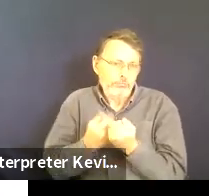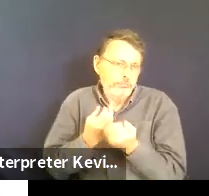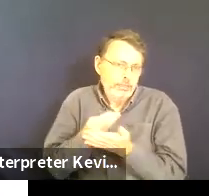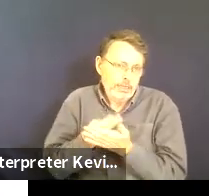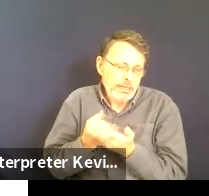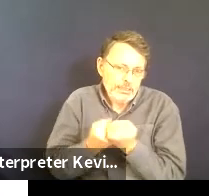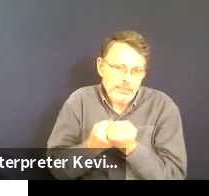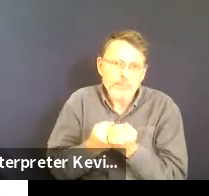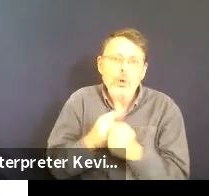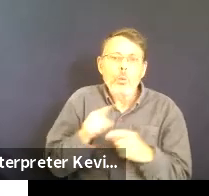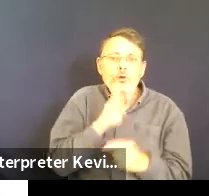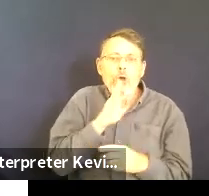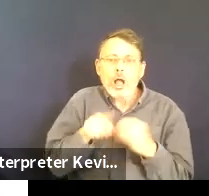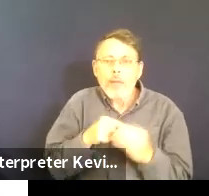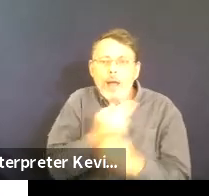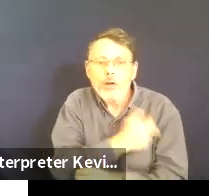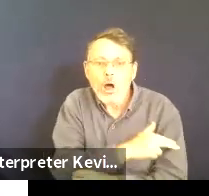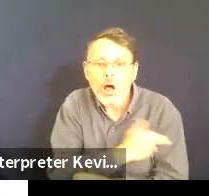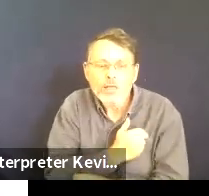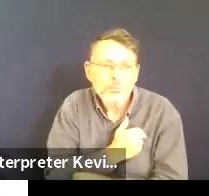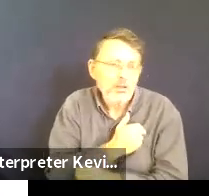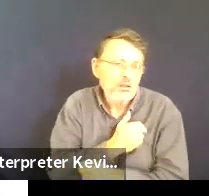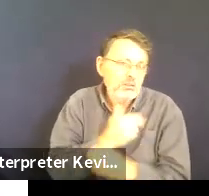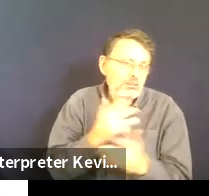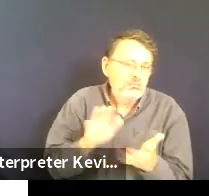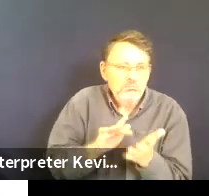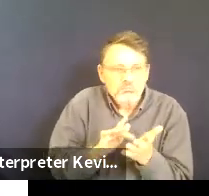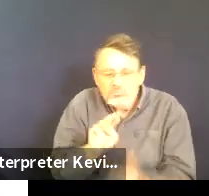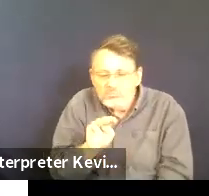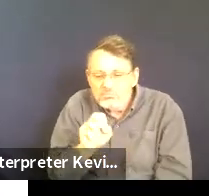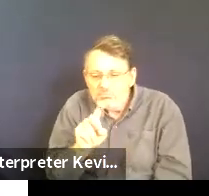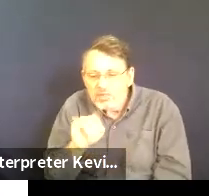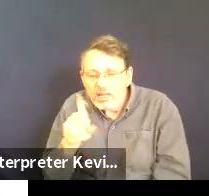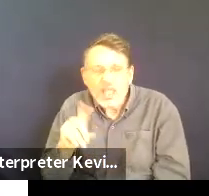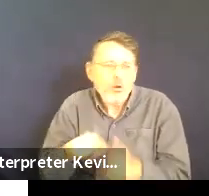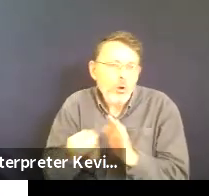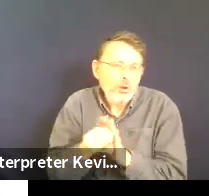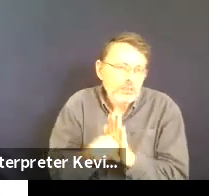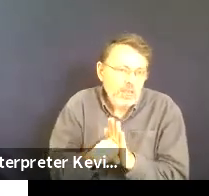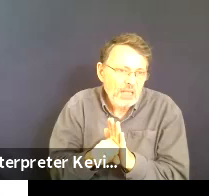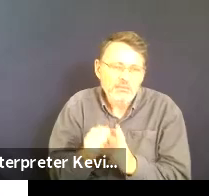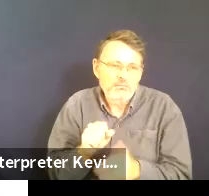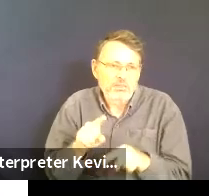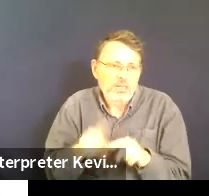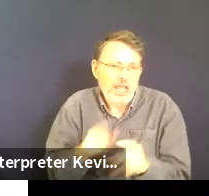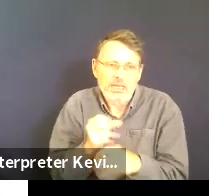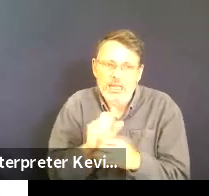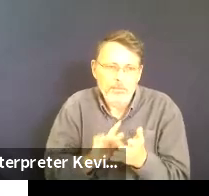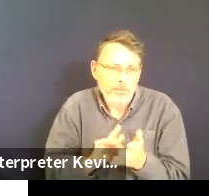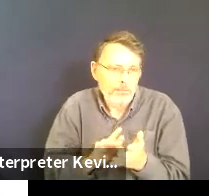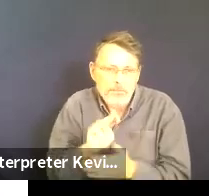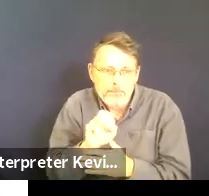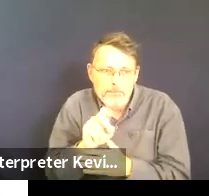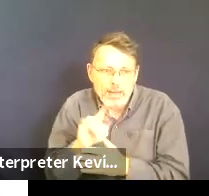talking about hospitals not being able to bill Medicaid, or states not being able to get Medicaid